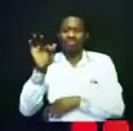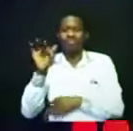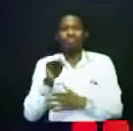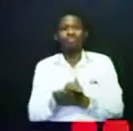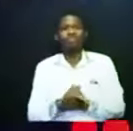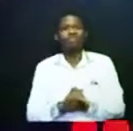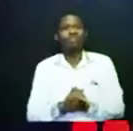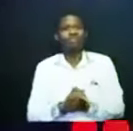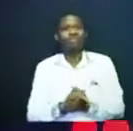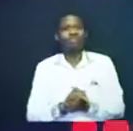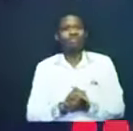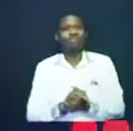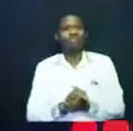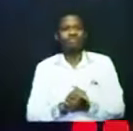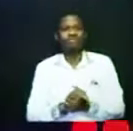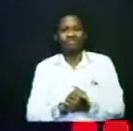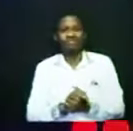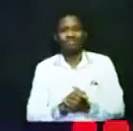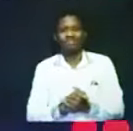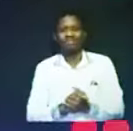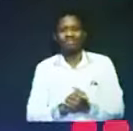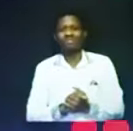Shall I call out the test?